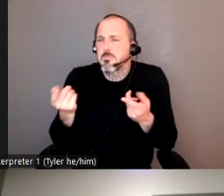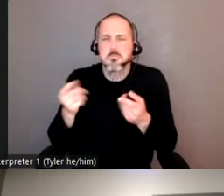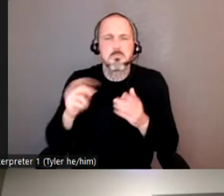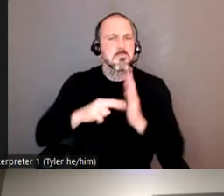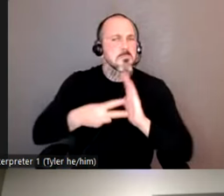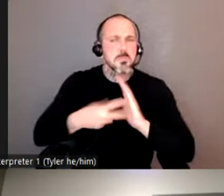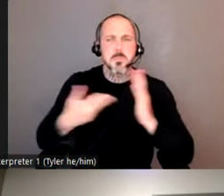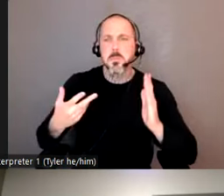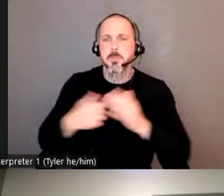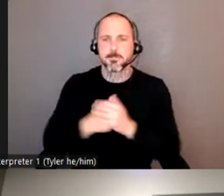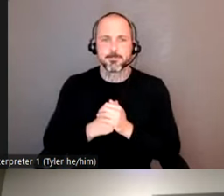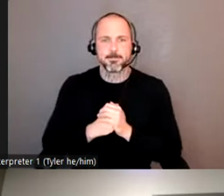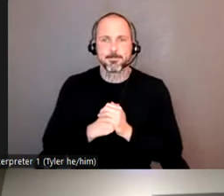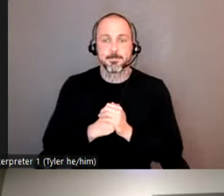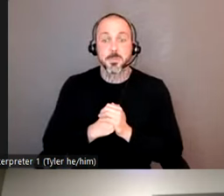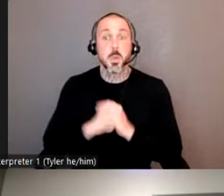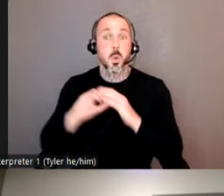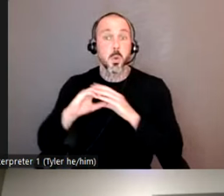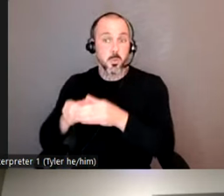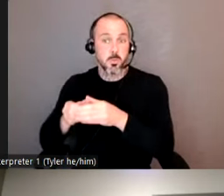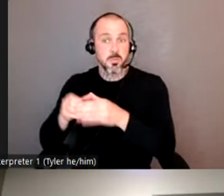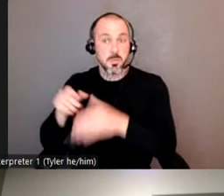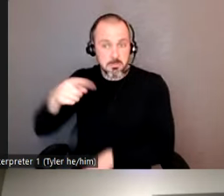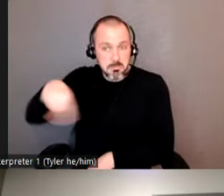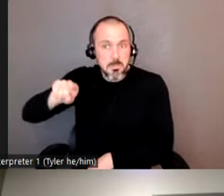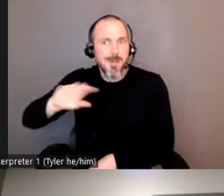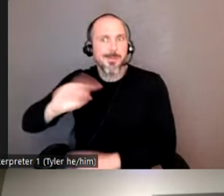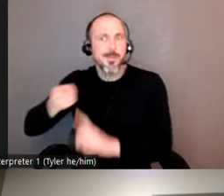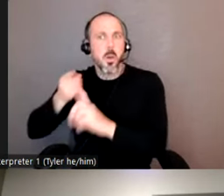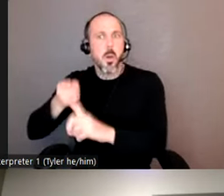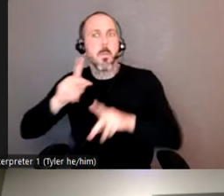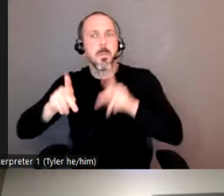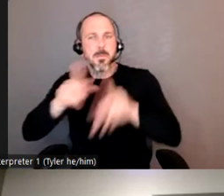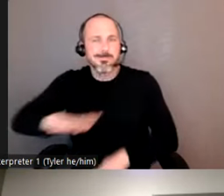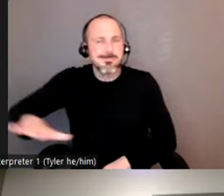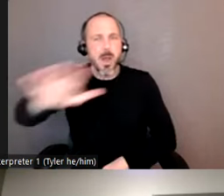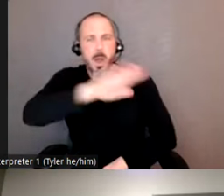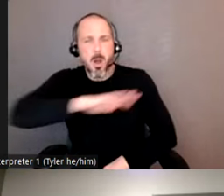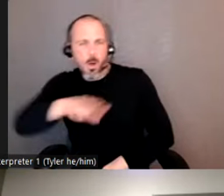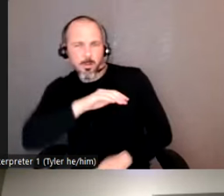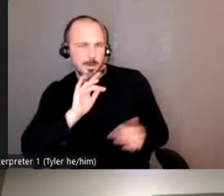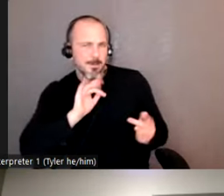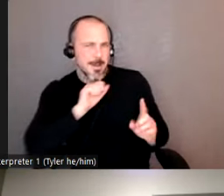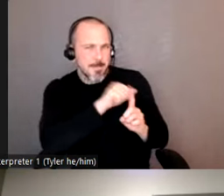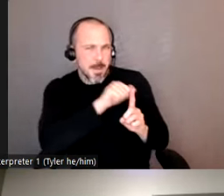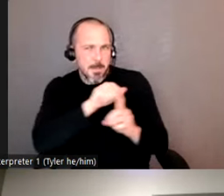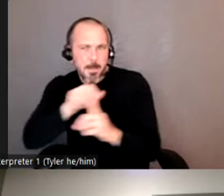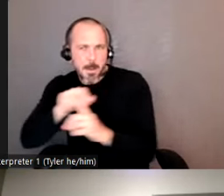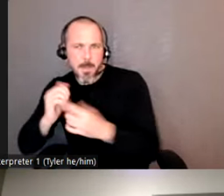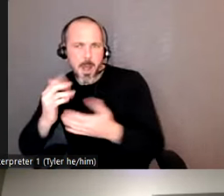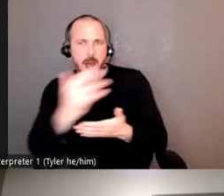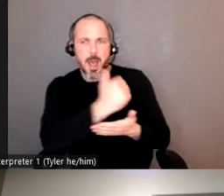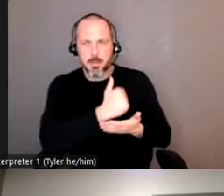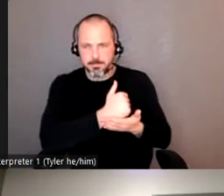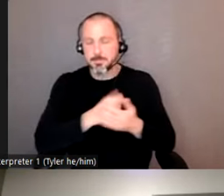to target people around the world. We'll talk about the tools that the fraudsters have, and Chris has alluded